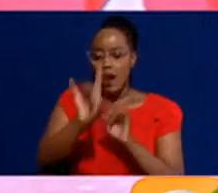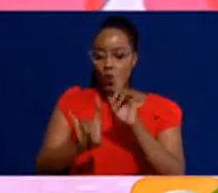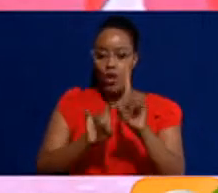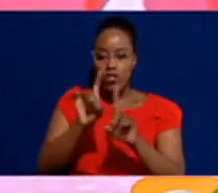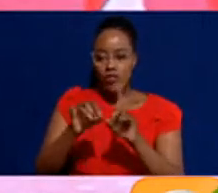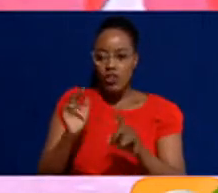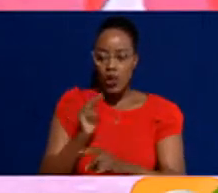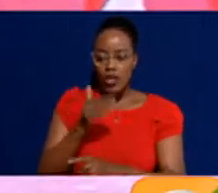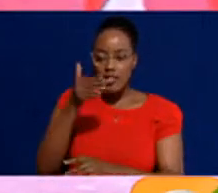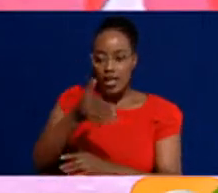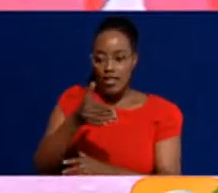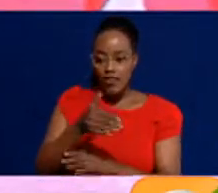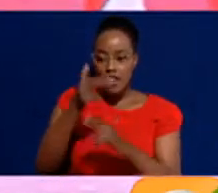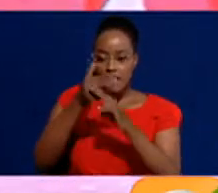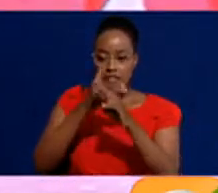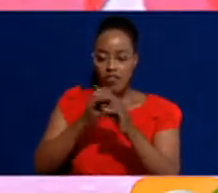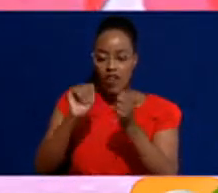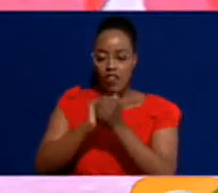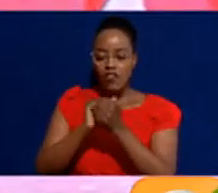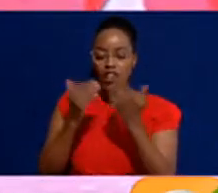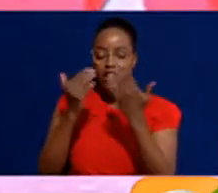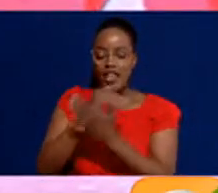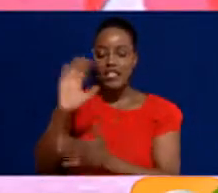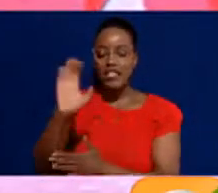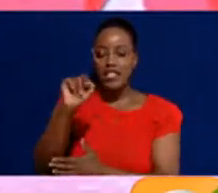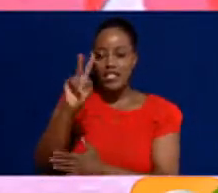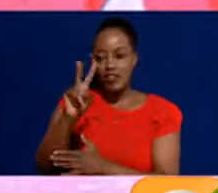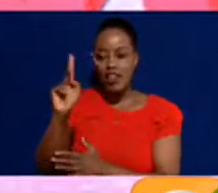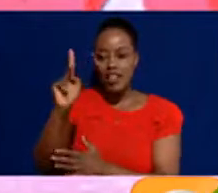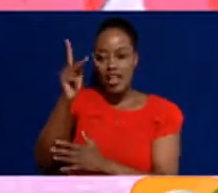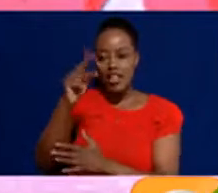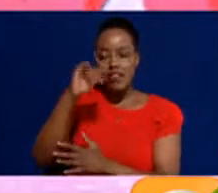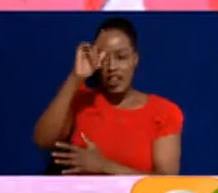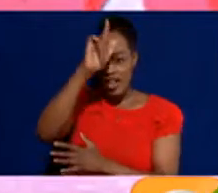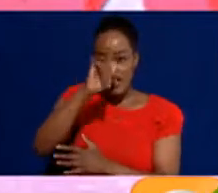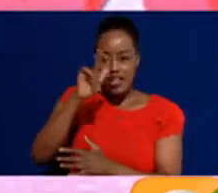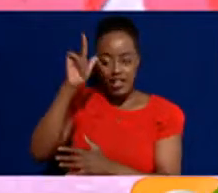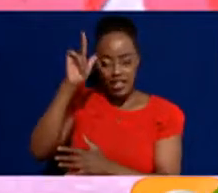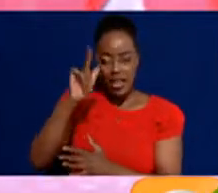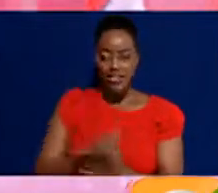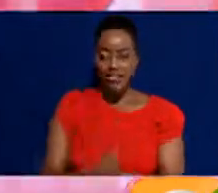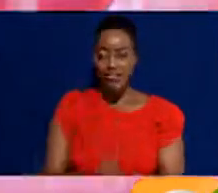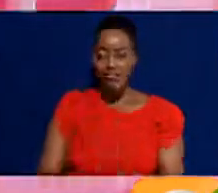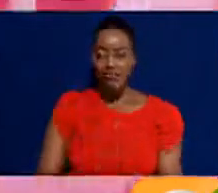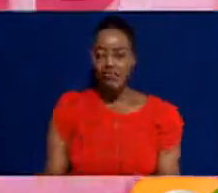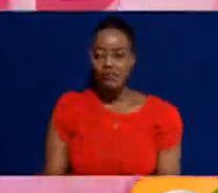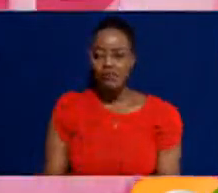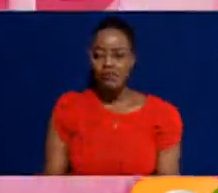questions to us right here on #FridayNight at Citizen TV Kenya at Lillian_Muli.